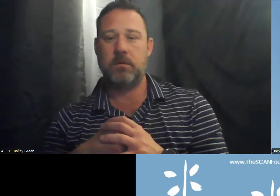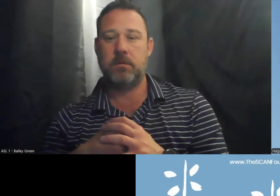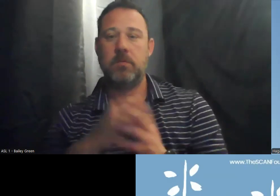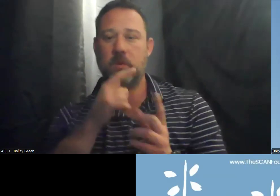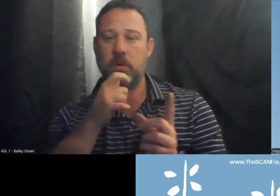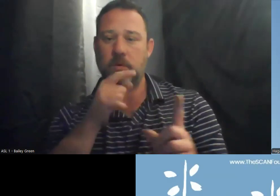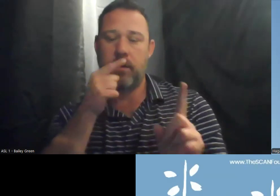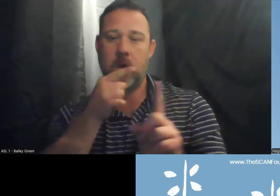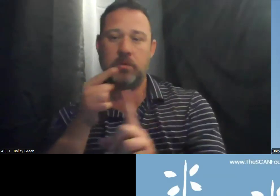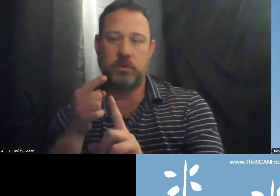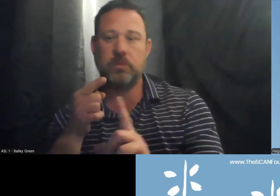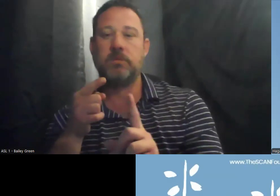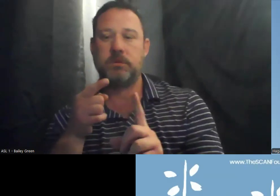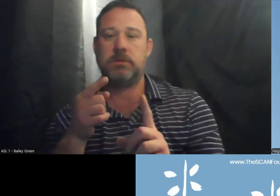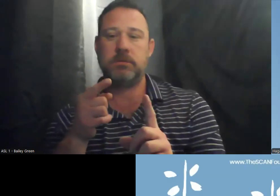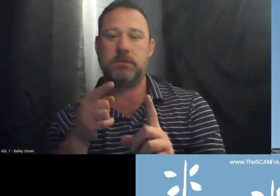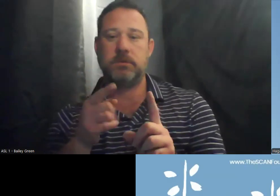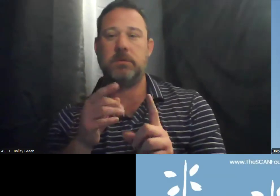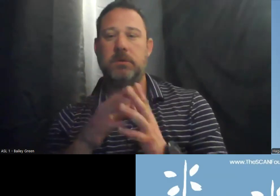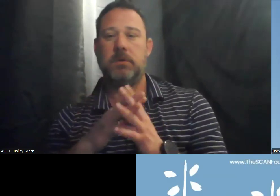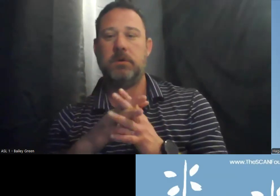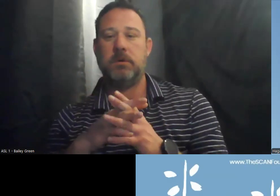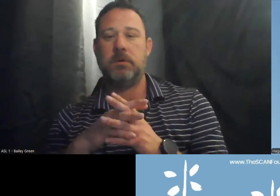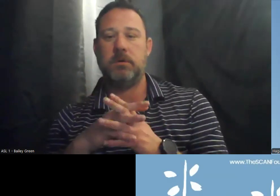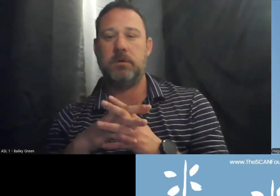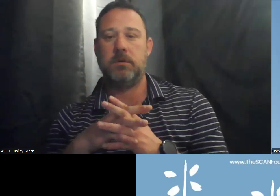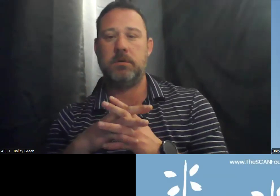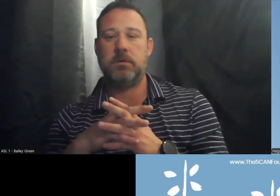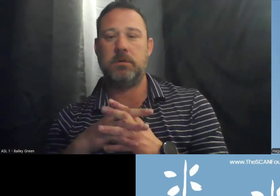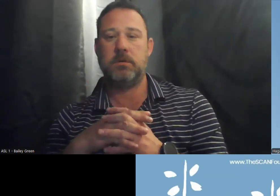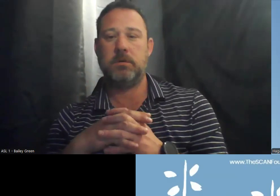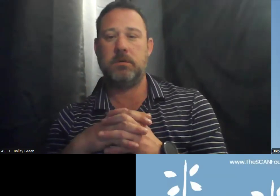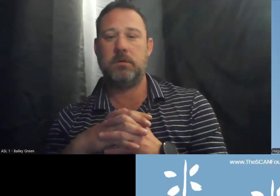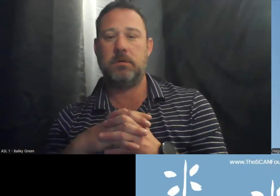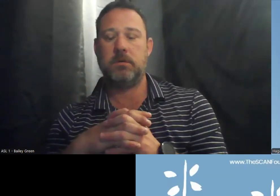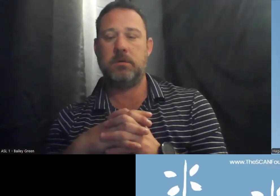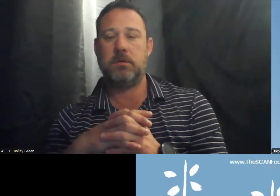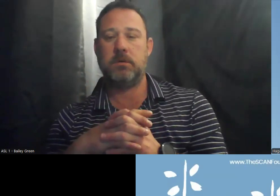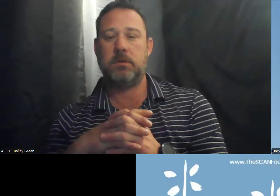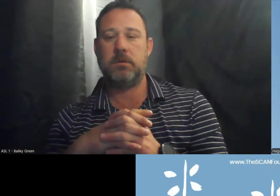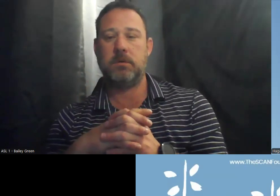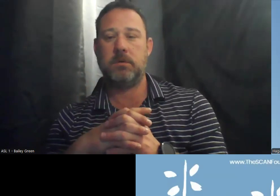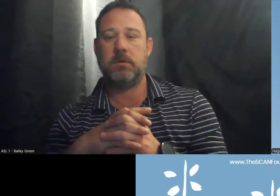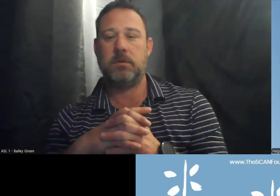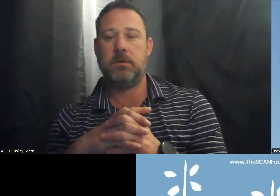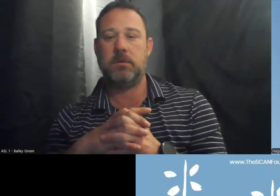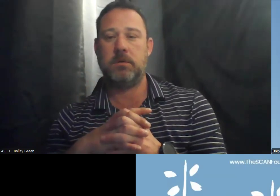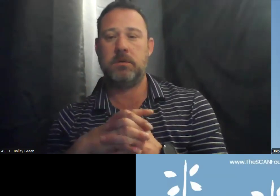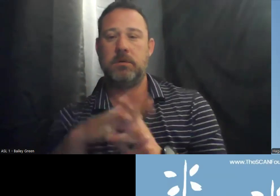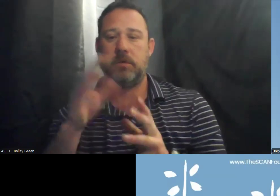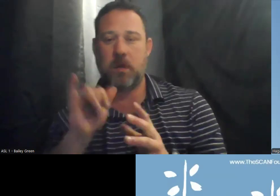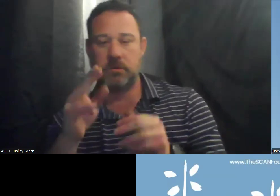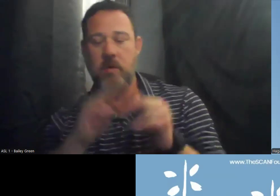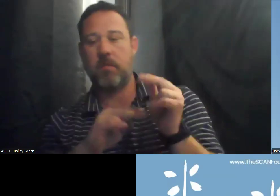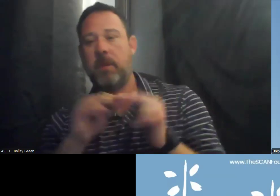can go to, I think, as a group to be like, hey, you know, what's happening here? I also, I think it's building